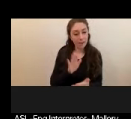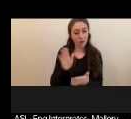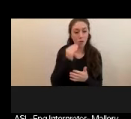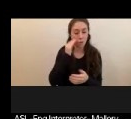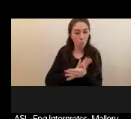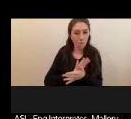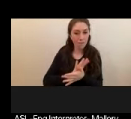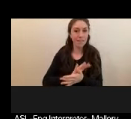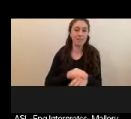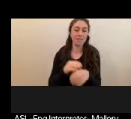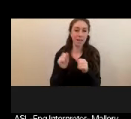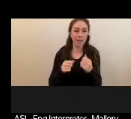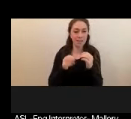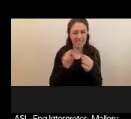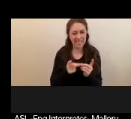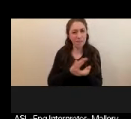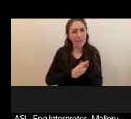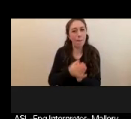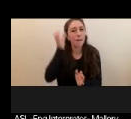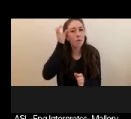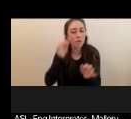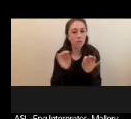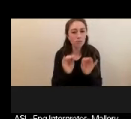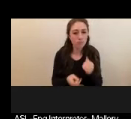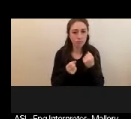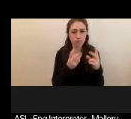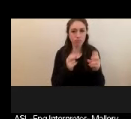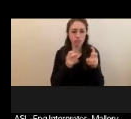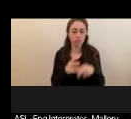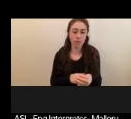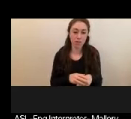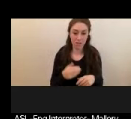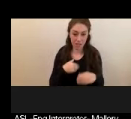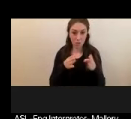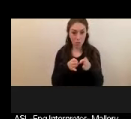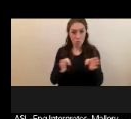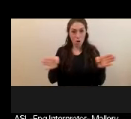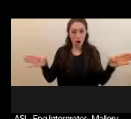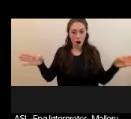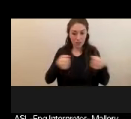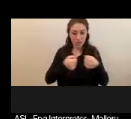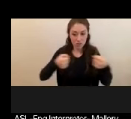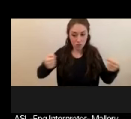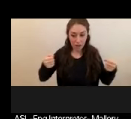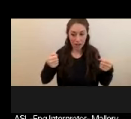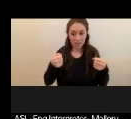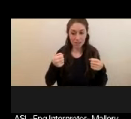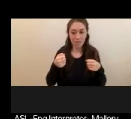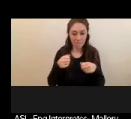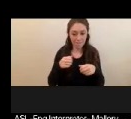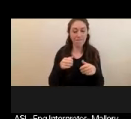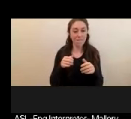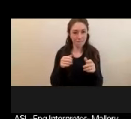12 drop-off sites across the valley. Like I mentioned, there are four counties, so it's a very wide stretch of land. And to make it more accessible to